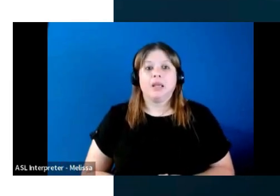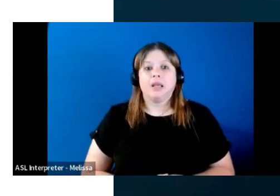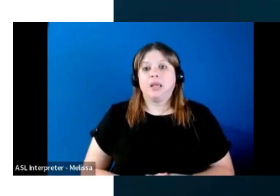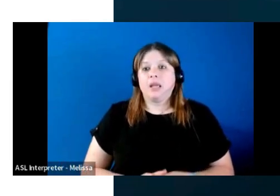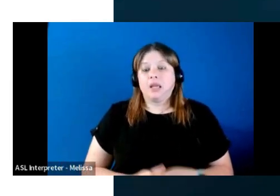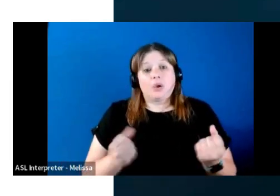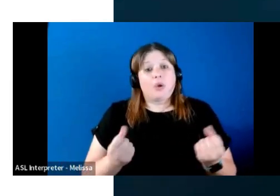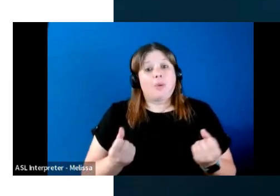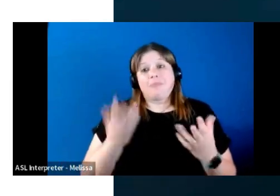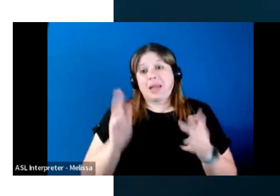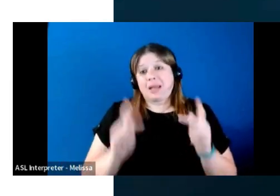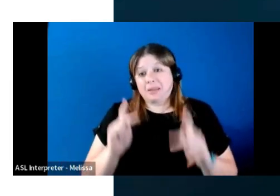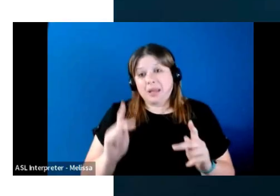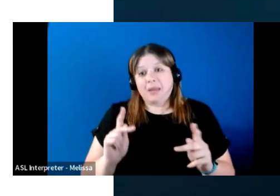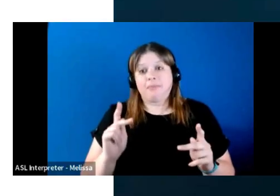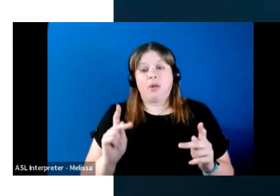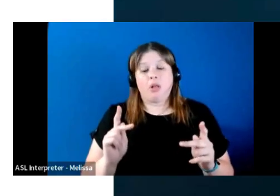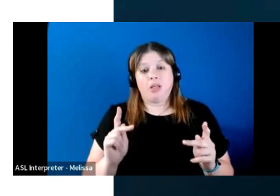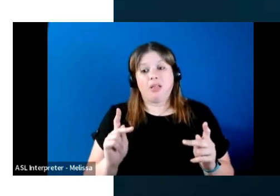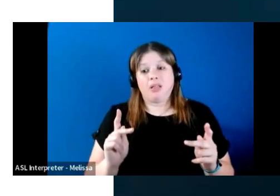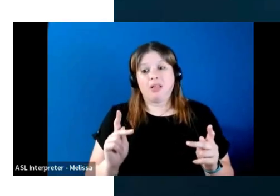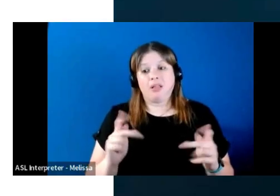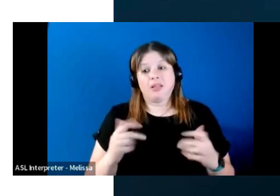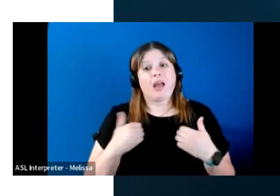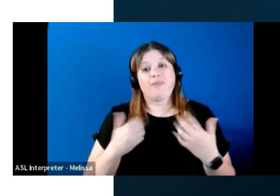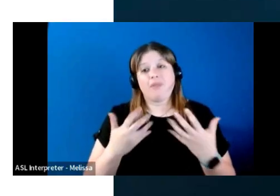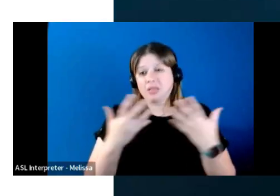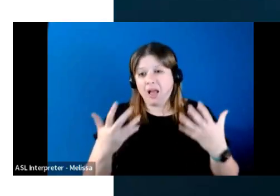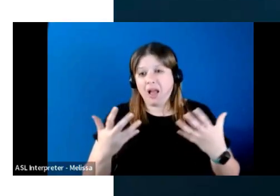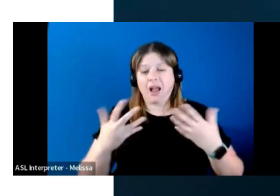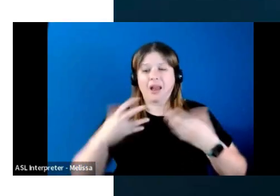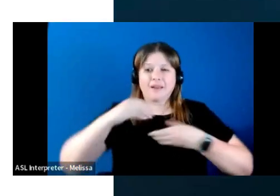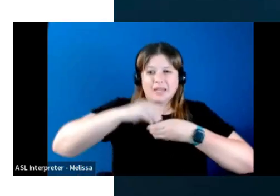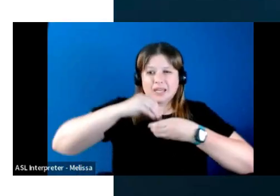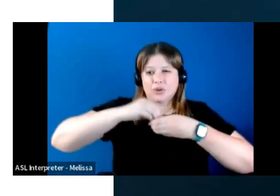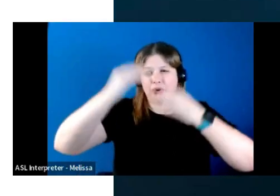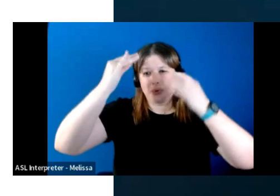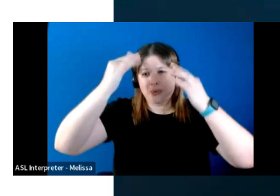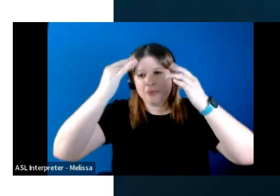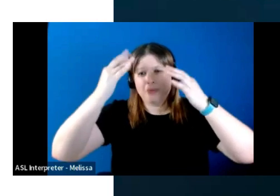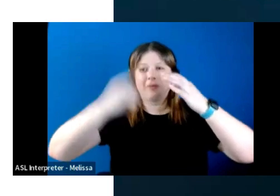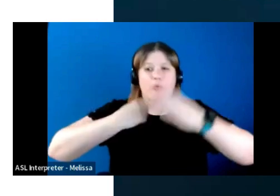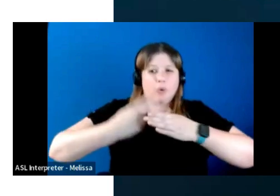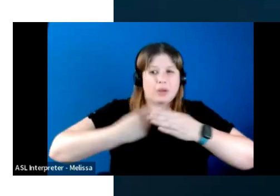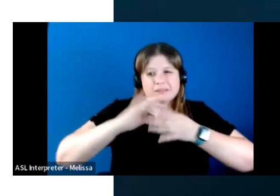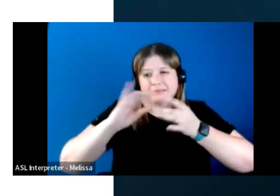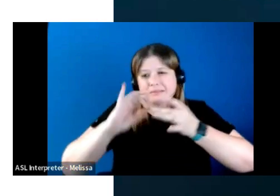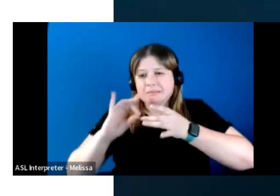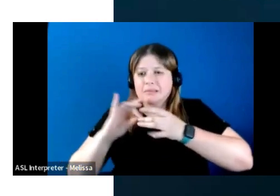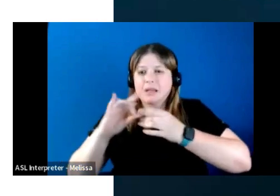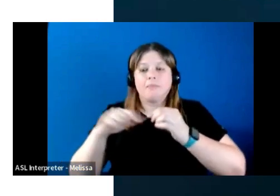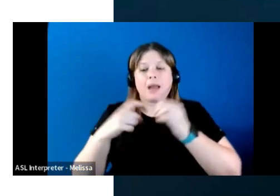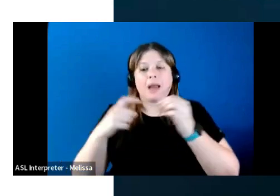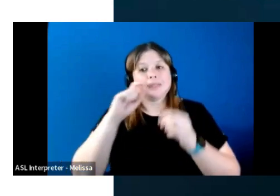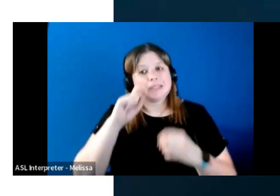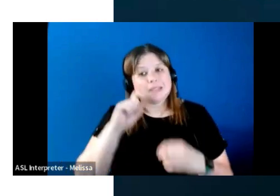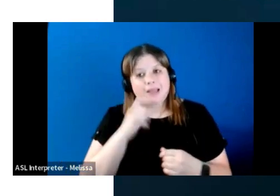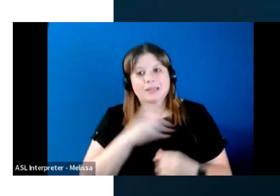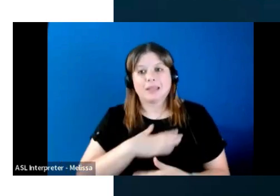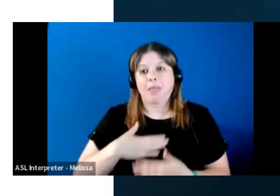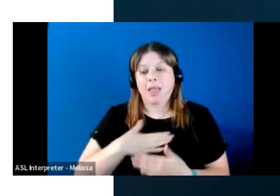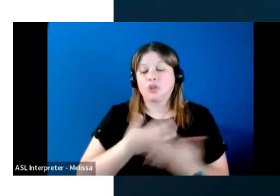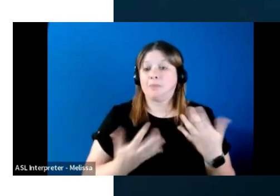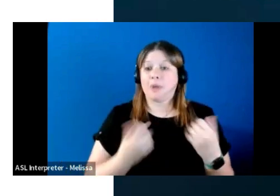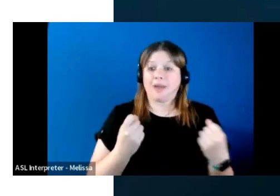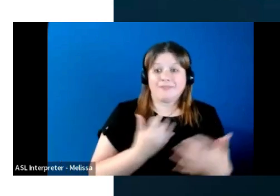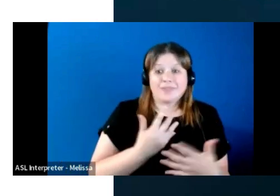So many people have lots of inner voices around sex and pleasure. There may be a fearful part, a